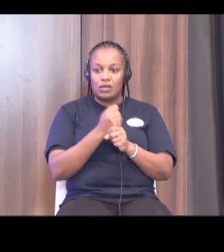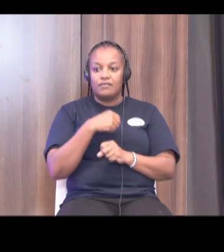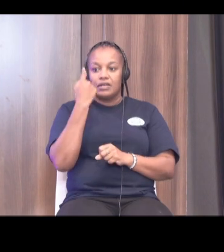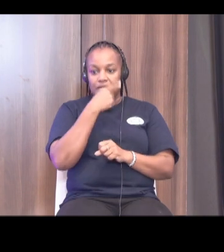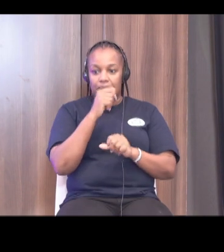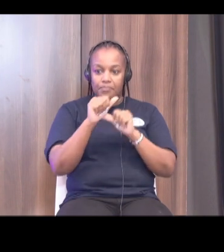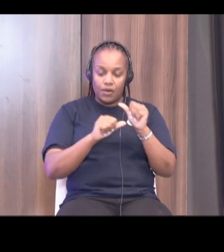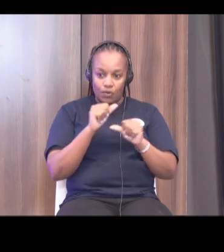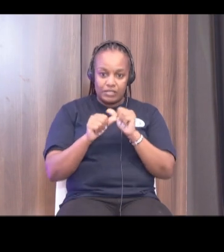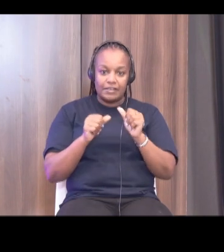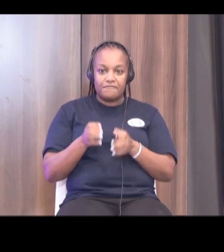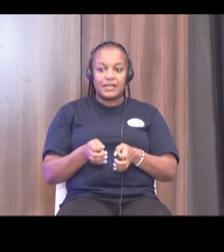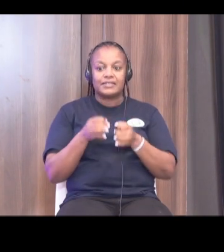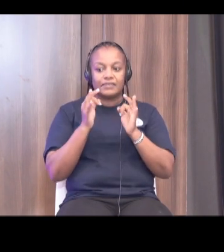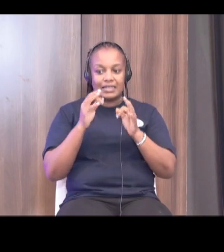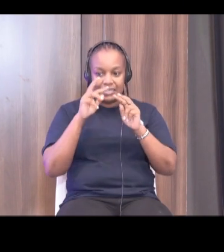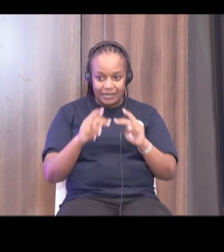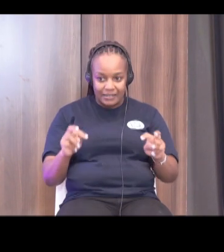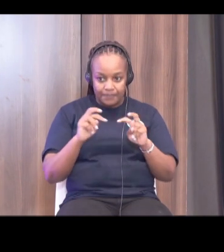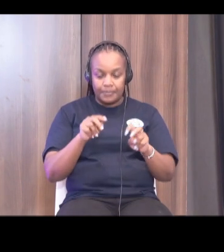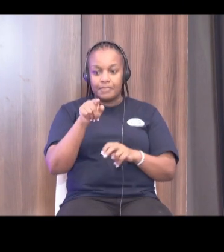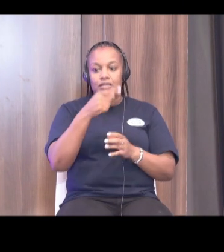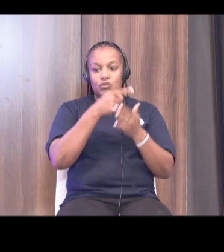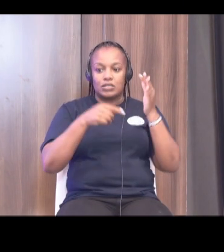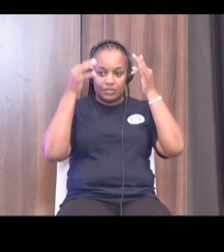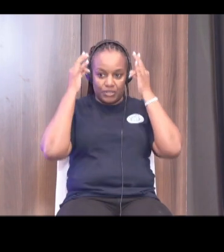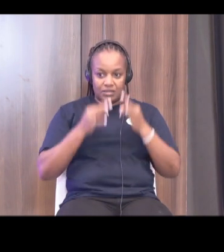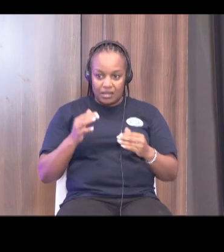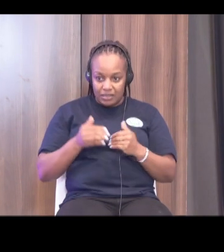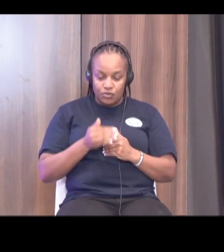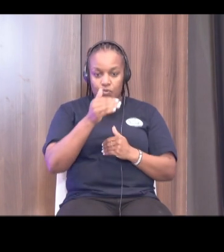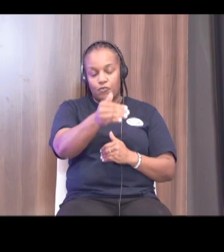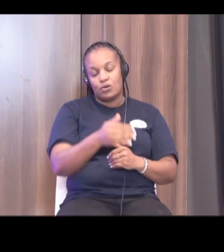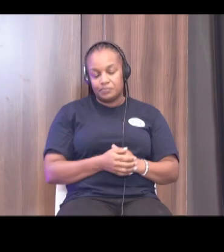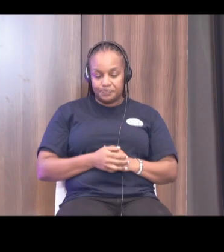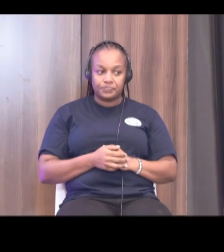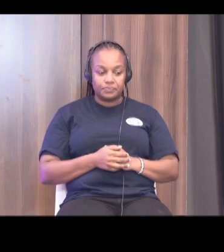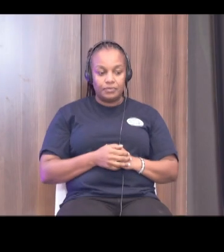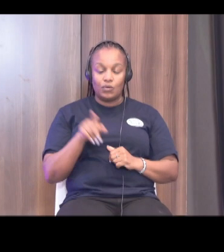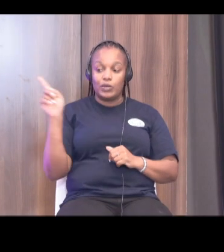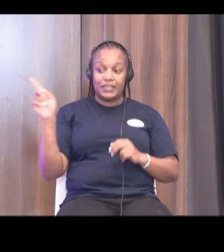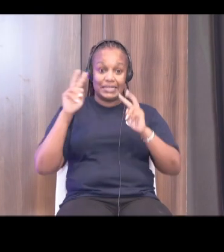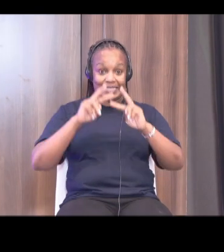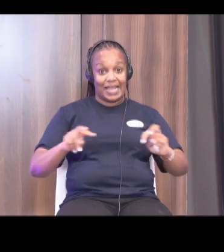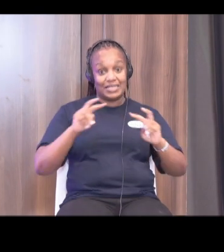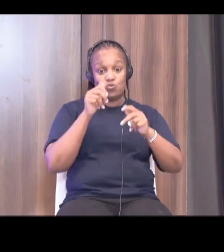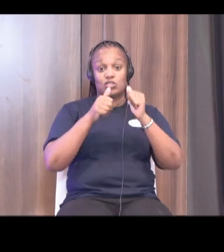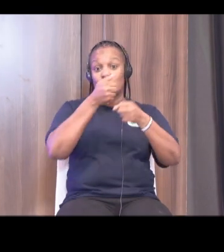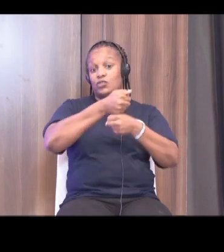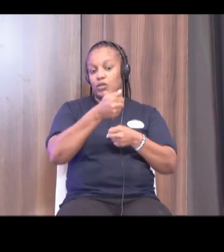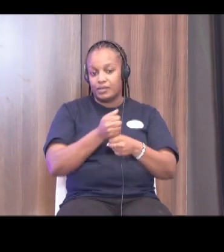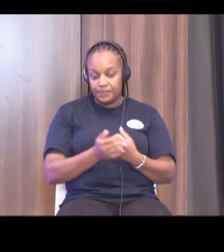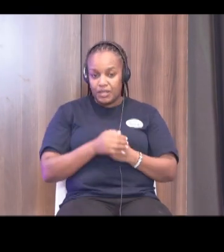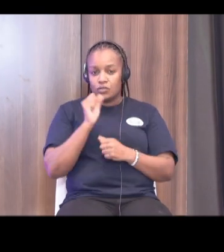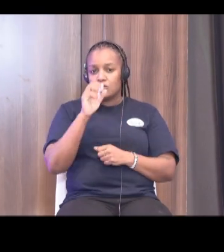vaccine effectiveness study is what has been decided to move on with this study that we're doing.